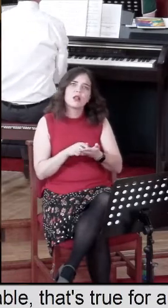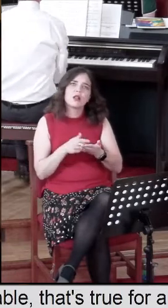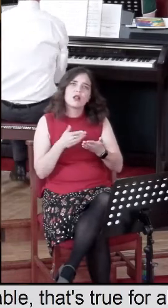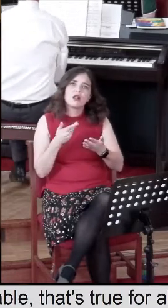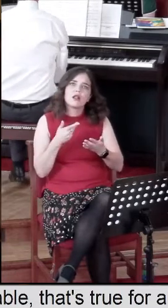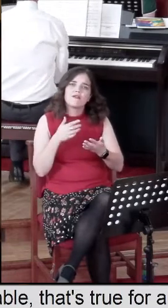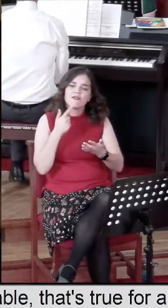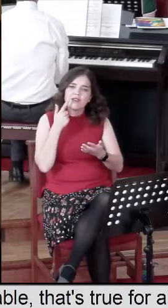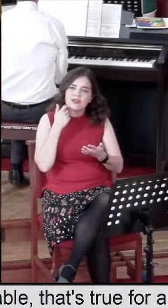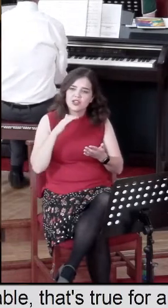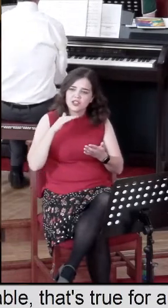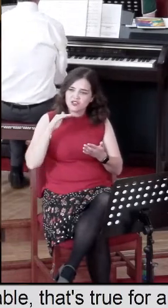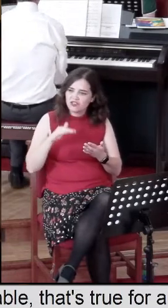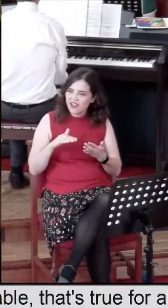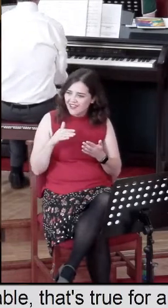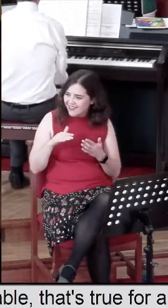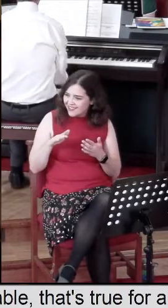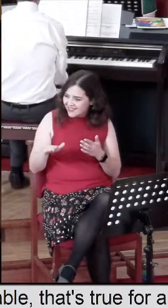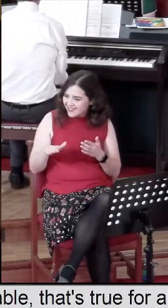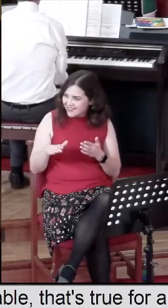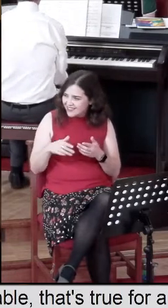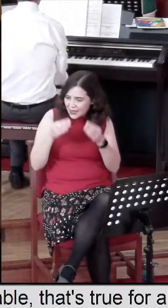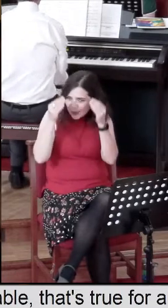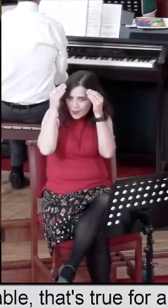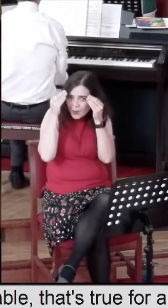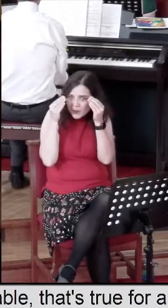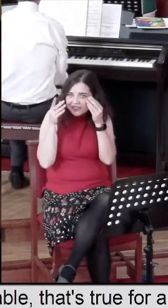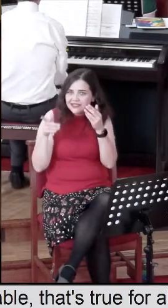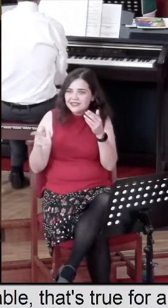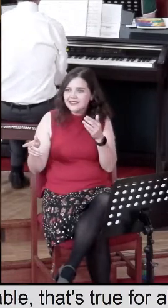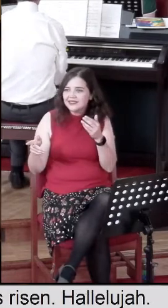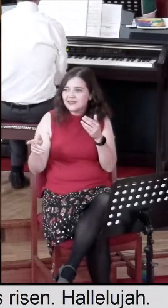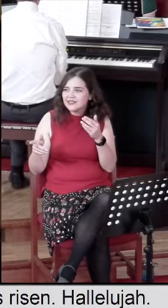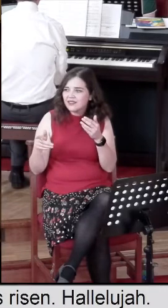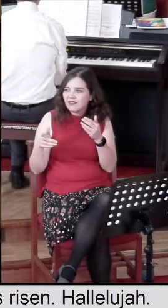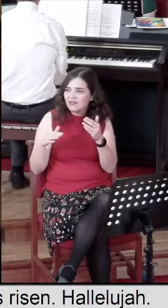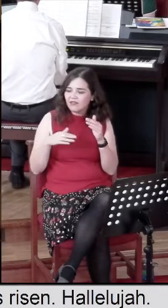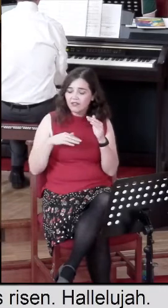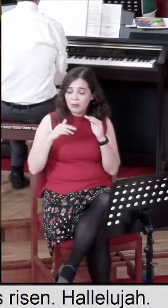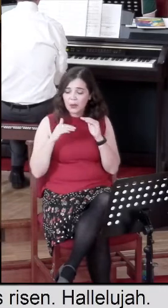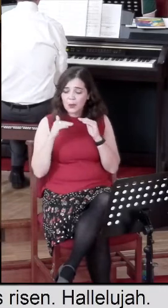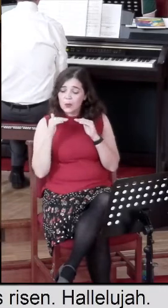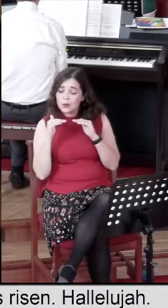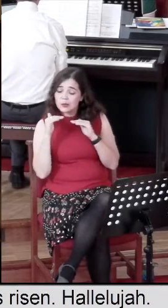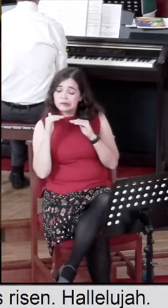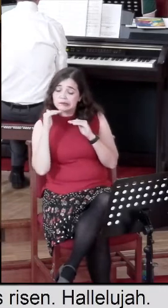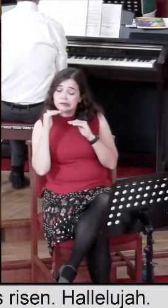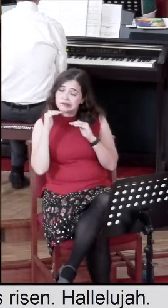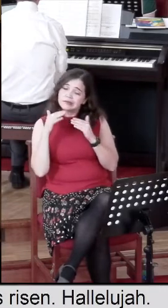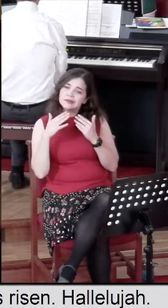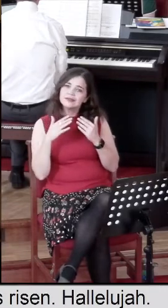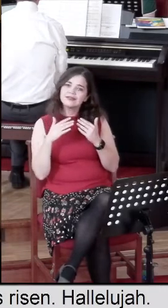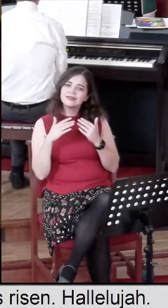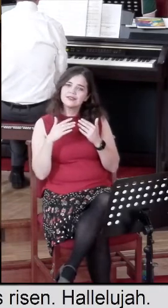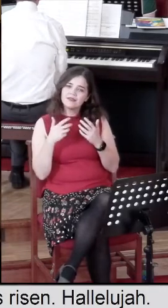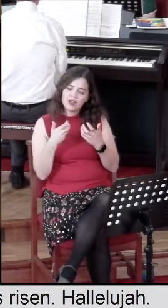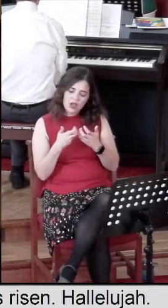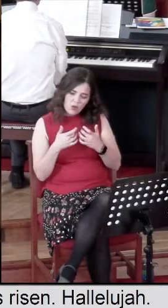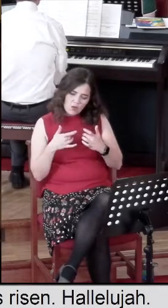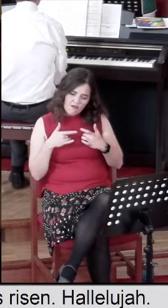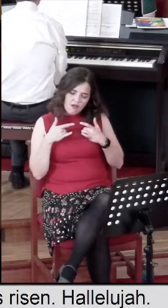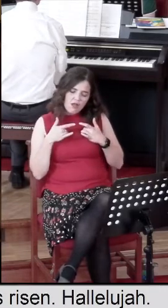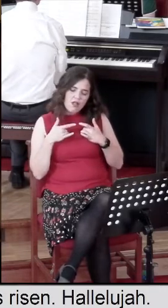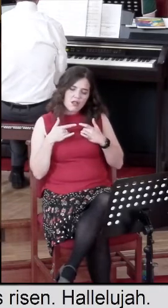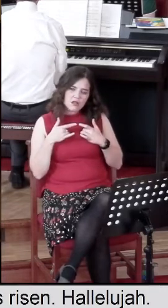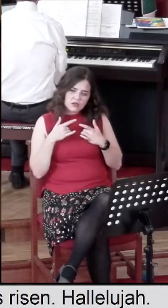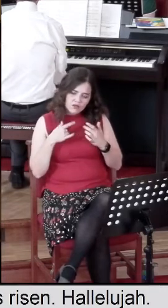youngest child here today in their Easter bonnet. It's for the not so young, and however we may be feeling today, Lord, it